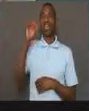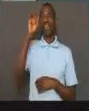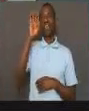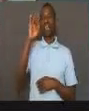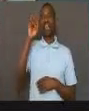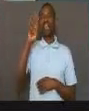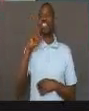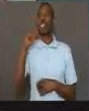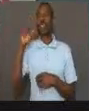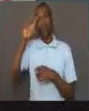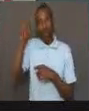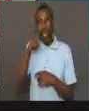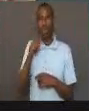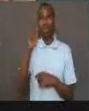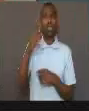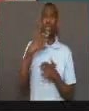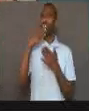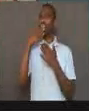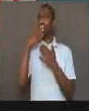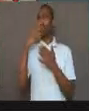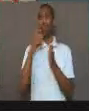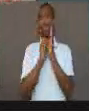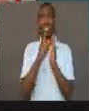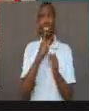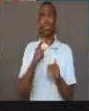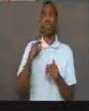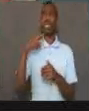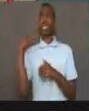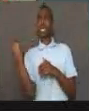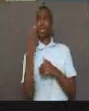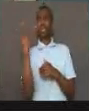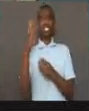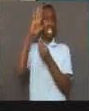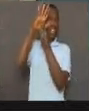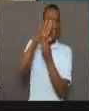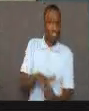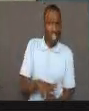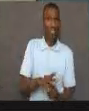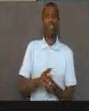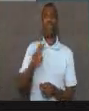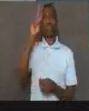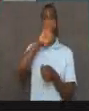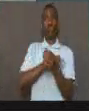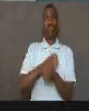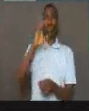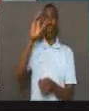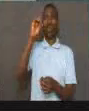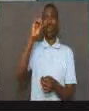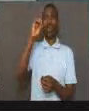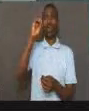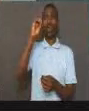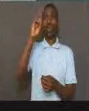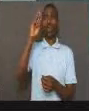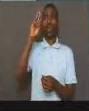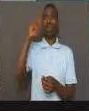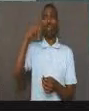A Ferris wheel is a great example of the rotational effects of